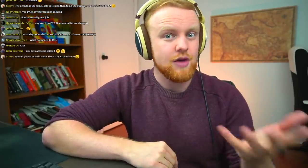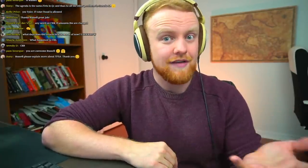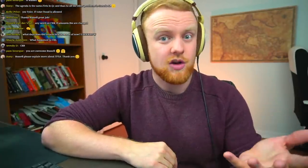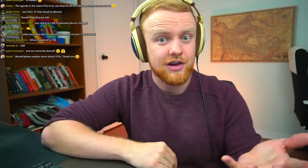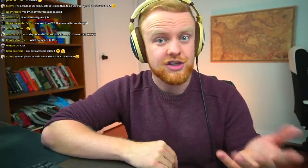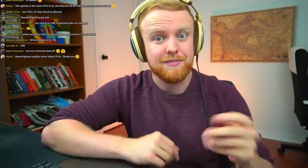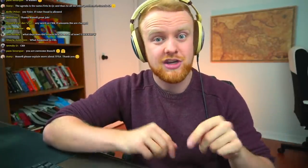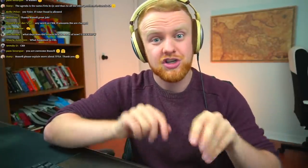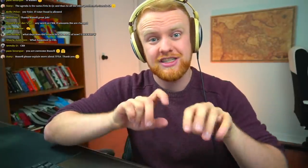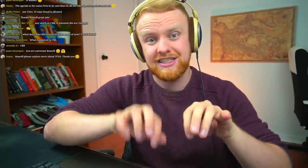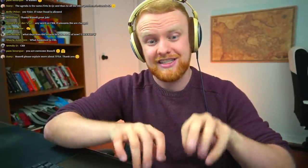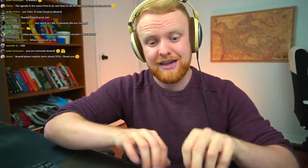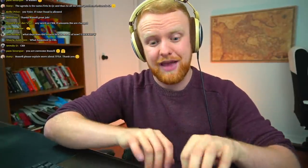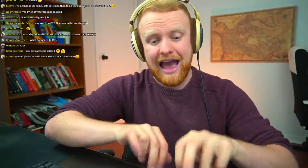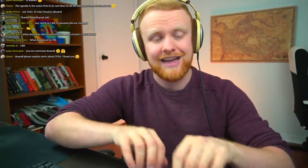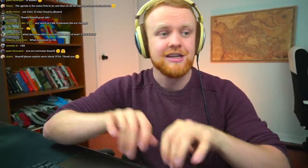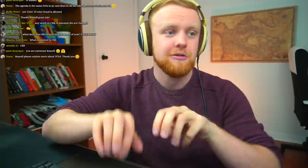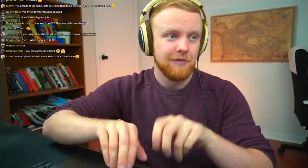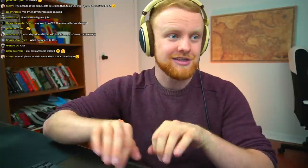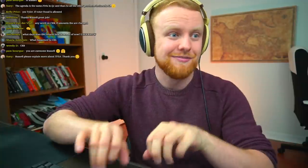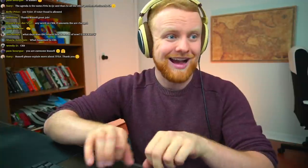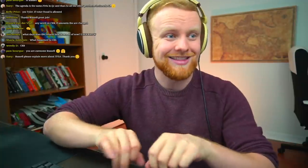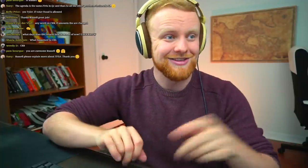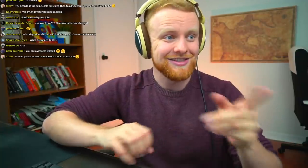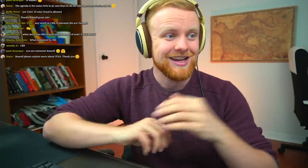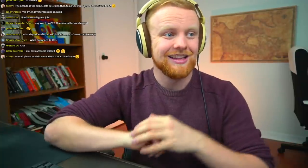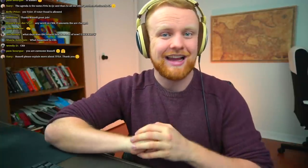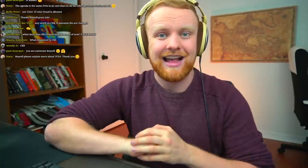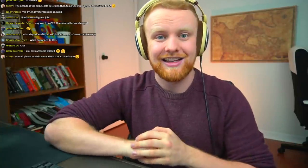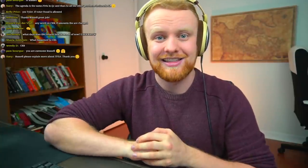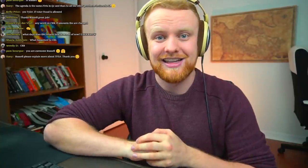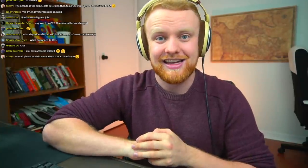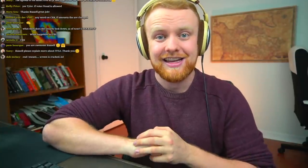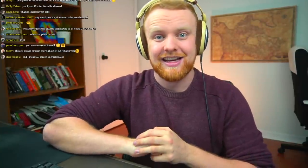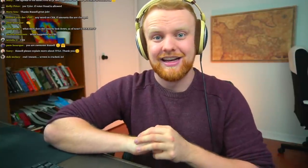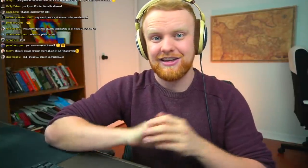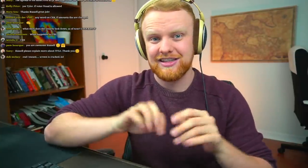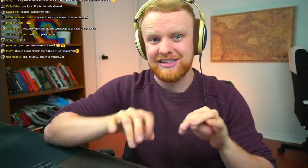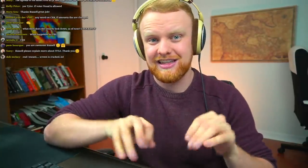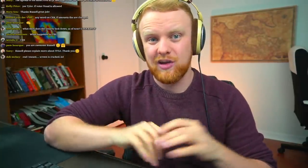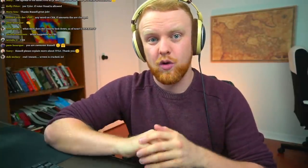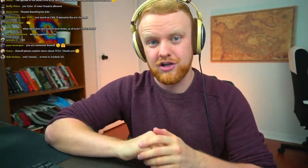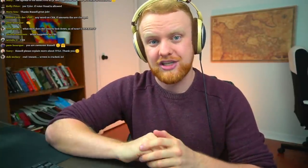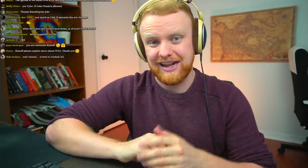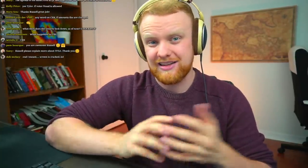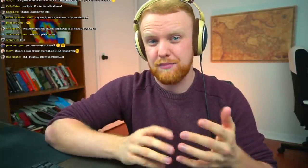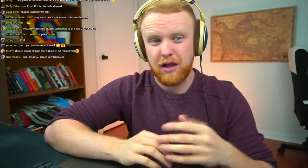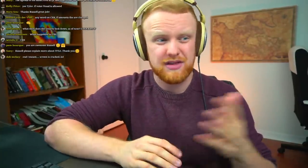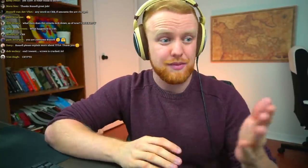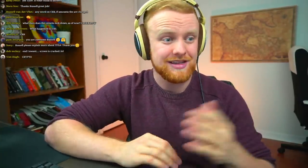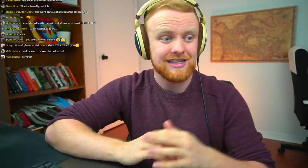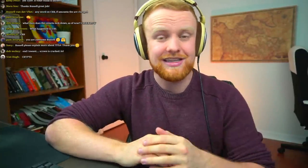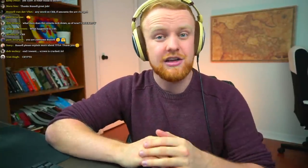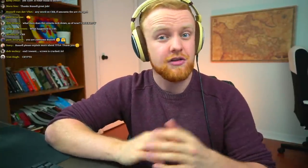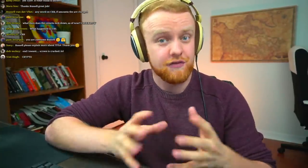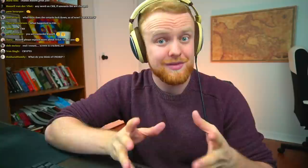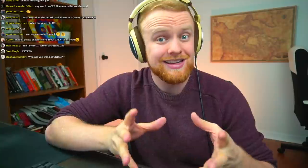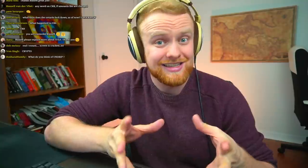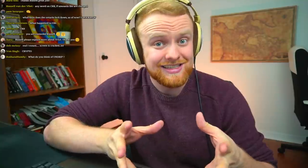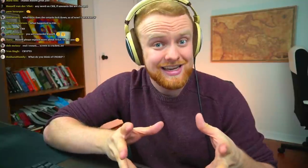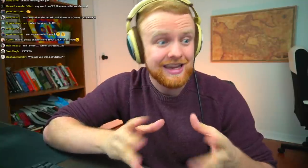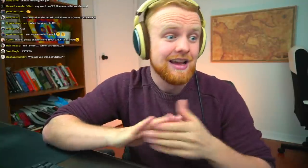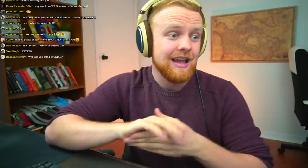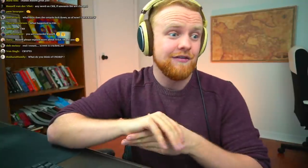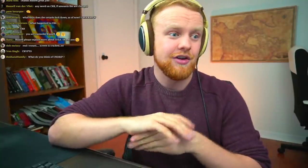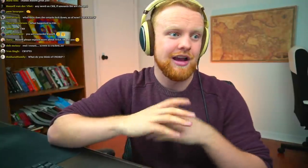But if you have a question, make sure to type at Russell Matthews like Alex did. You can see the orange text there pops up. It makes it easier for me